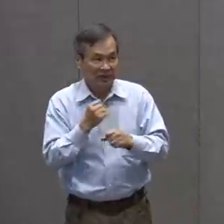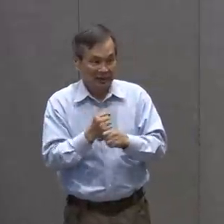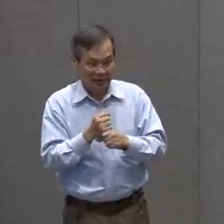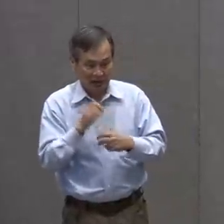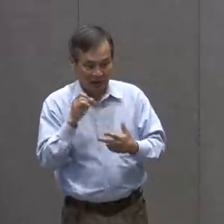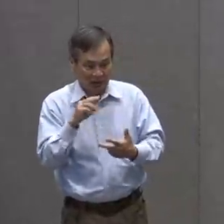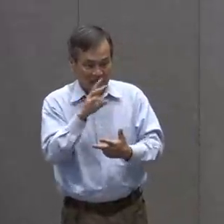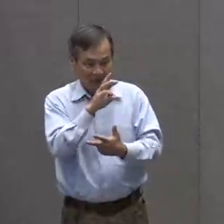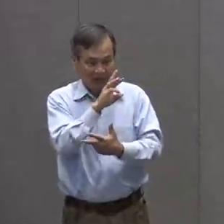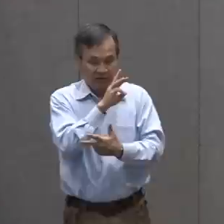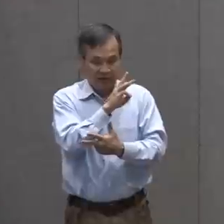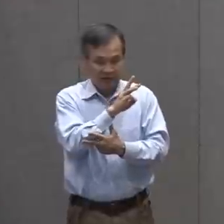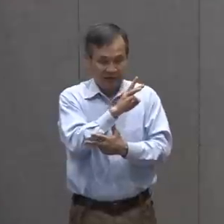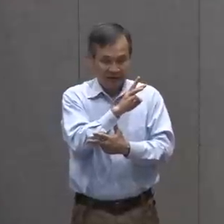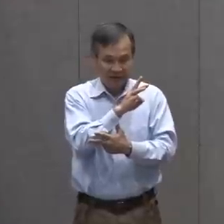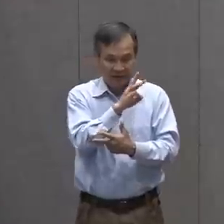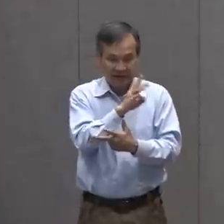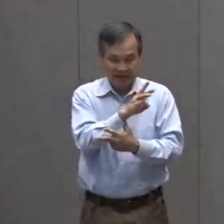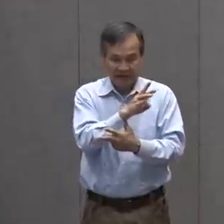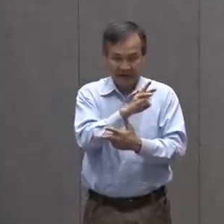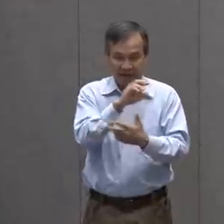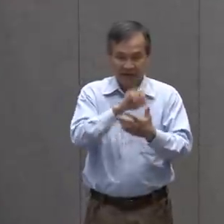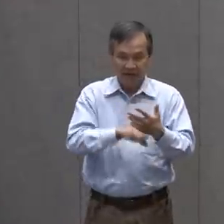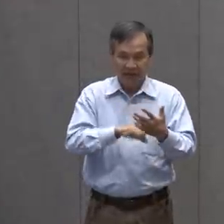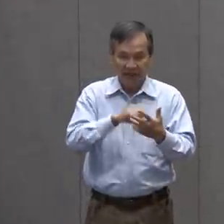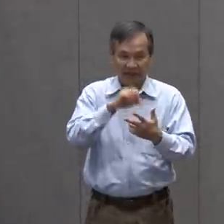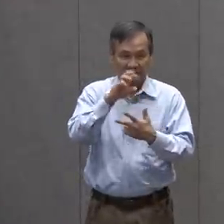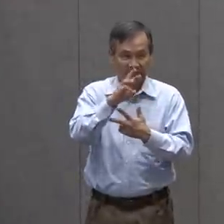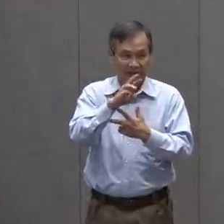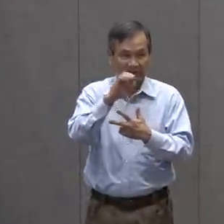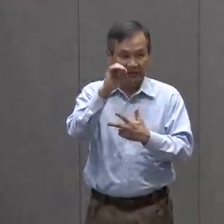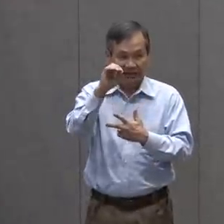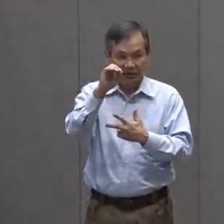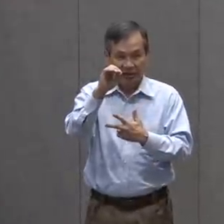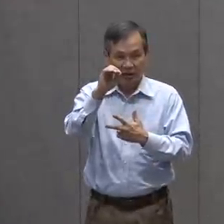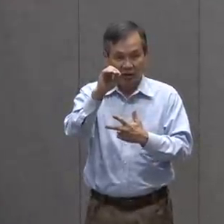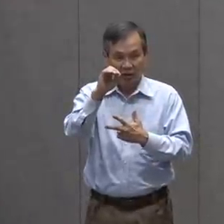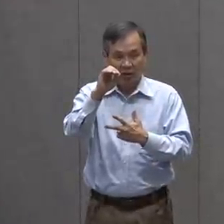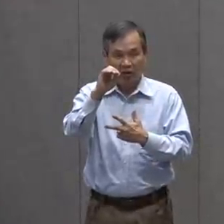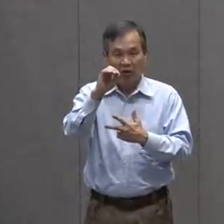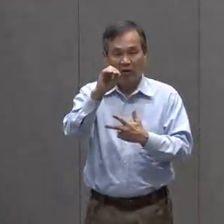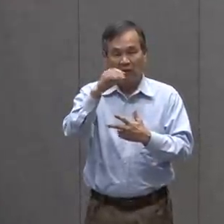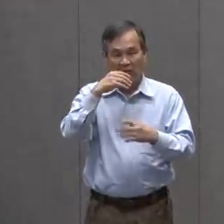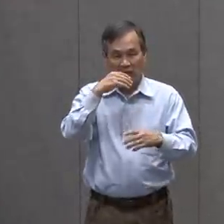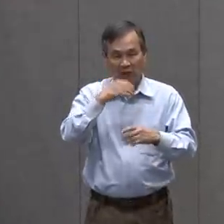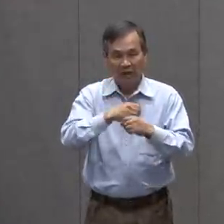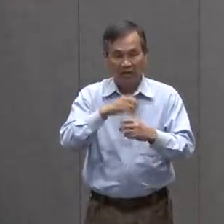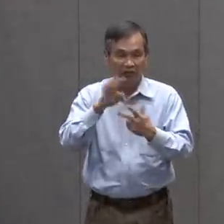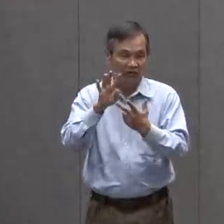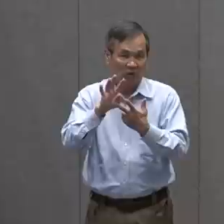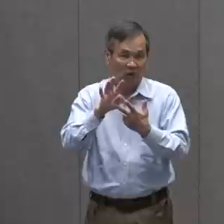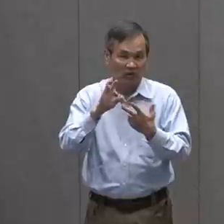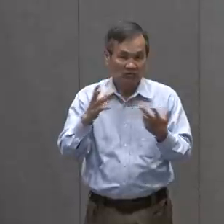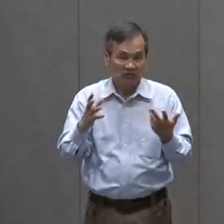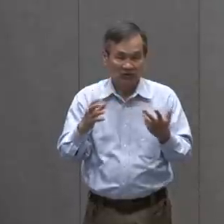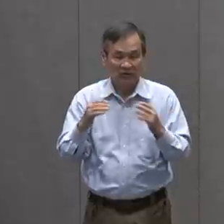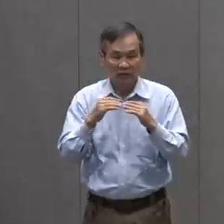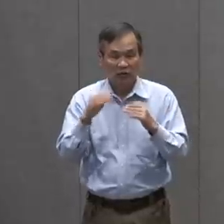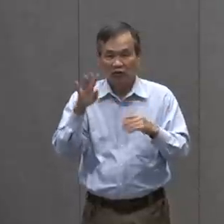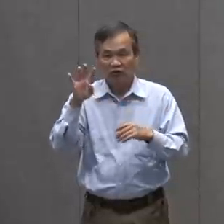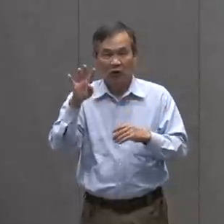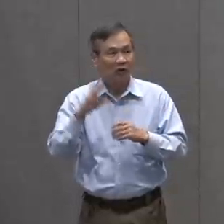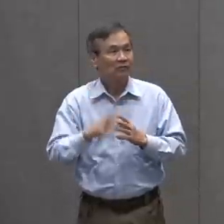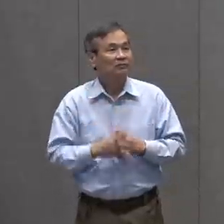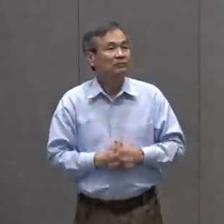that number was that we added to it, right? So 6 minus 6 is 0, and anything plus 0 is itself. So 0 plus 4 would